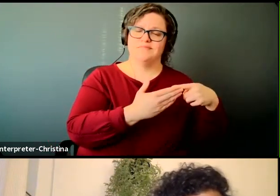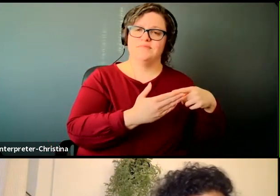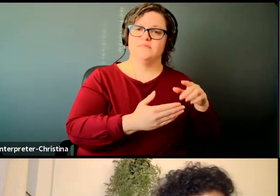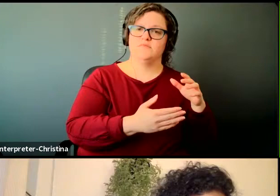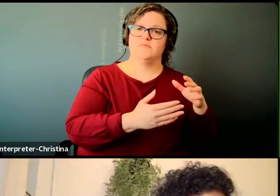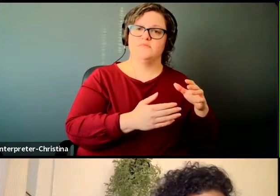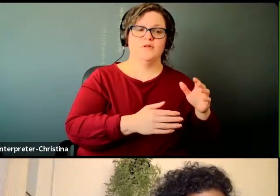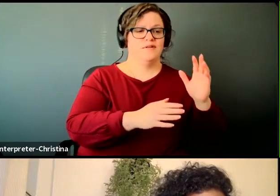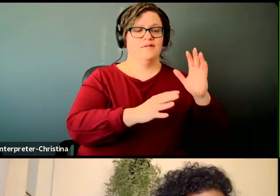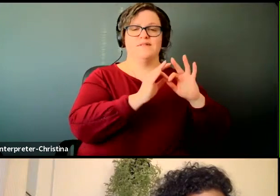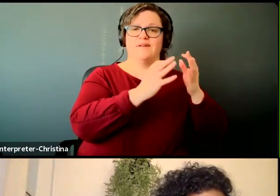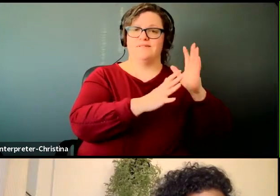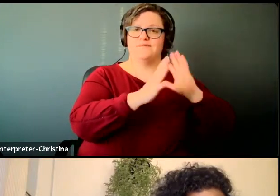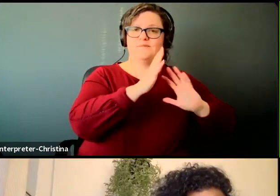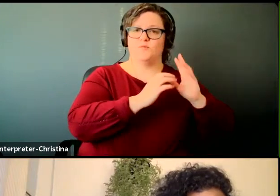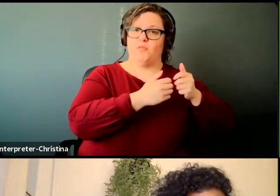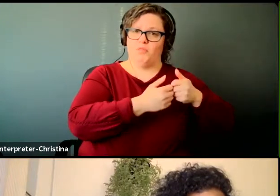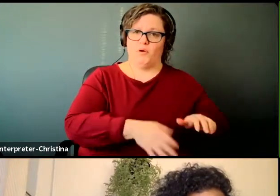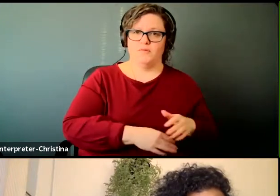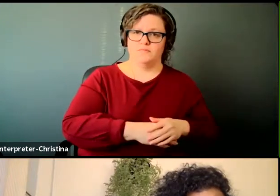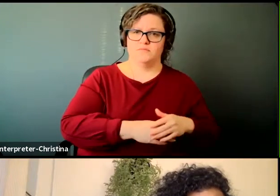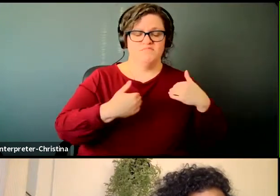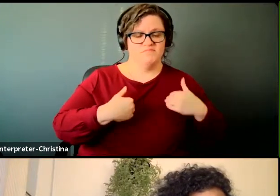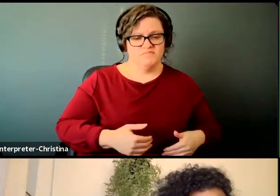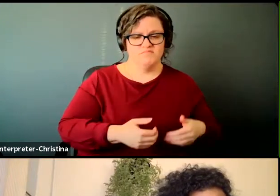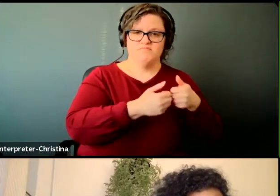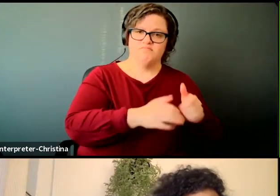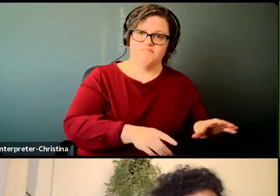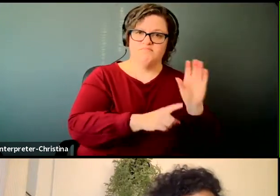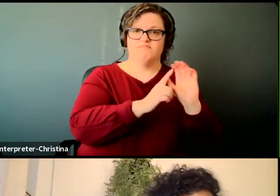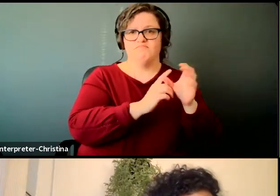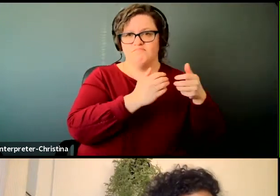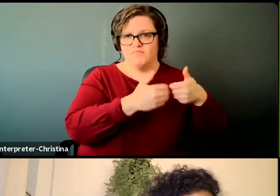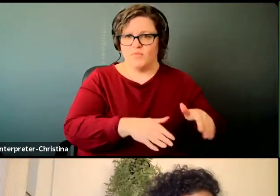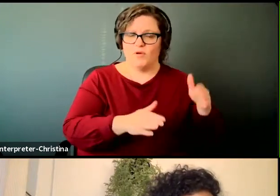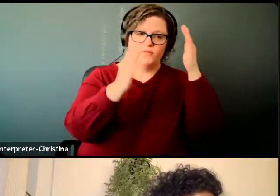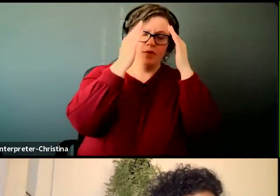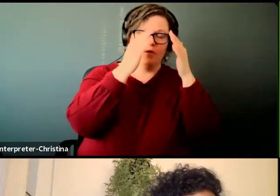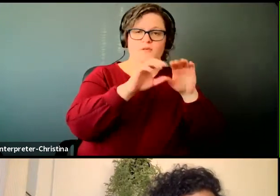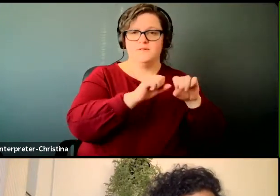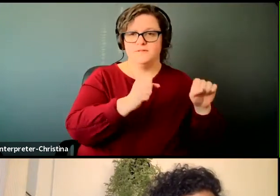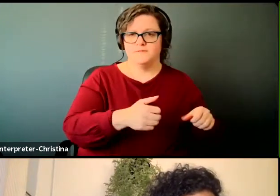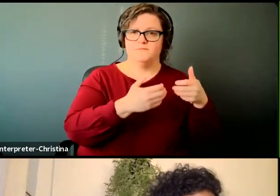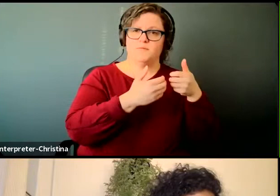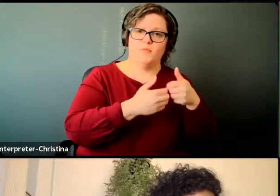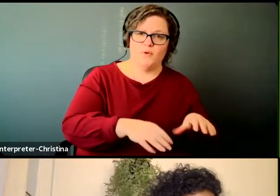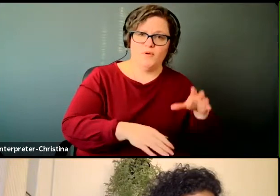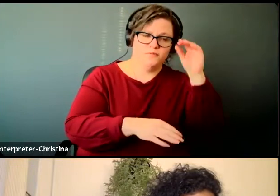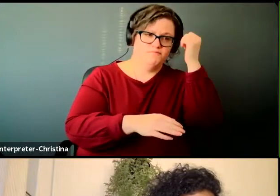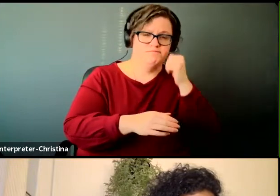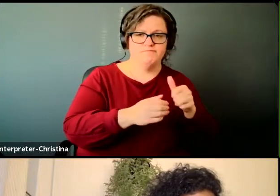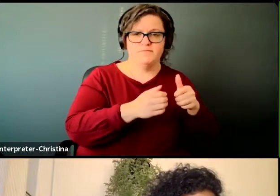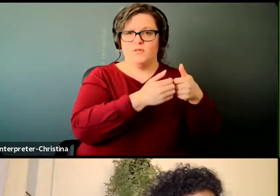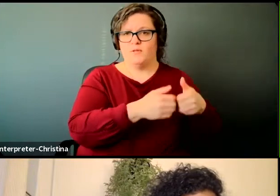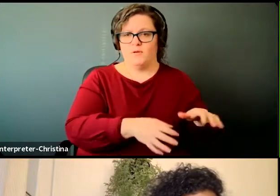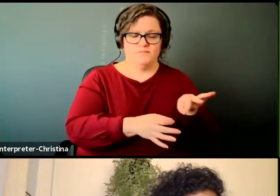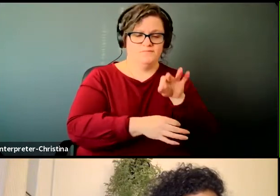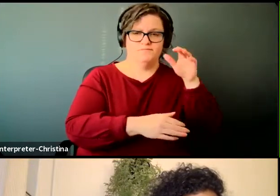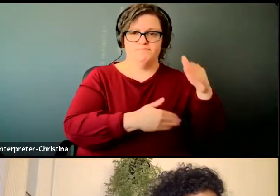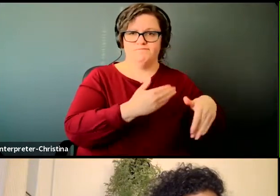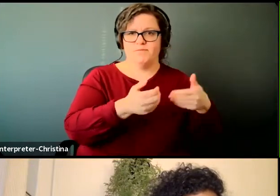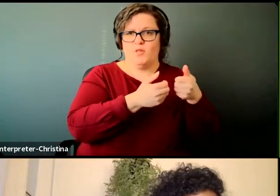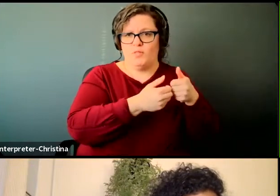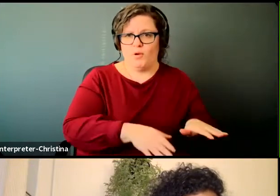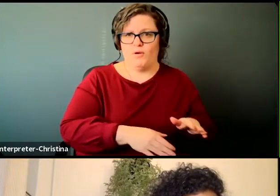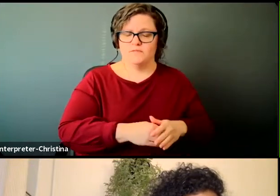of bodies, histories, cultures, languages, genders, knowledge systems, and spiritual practices. How can the work